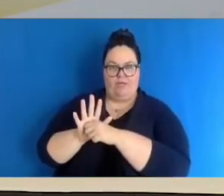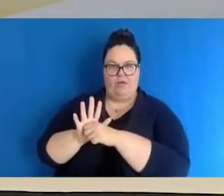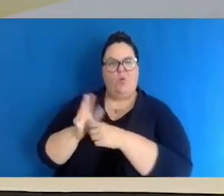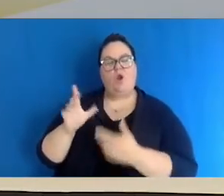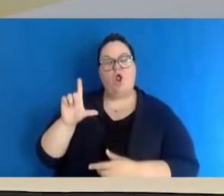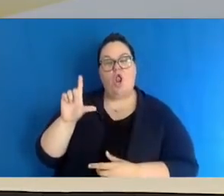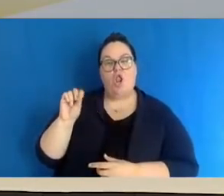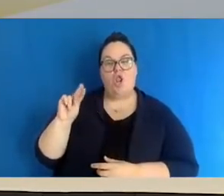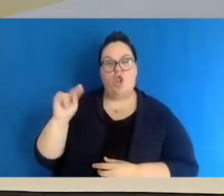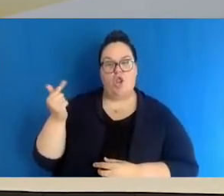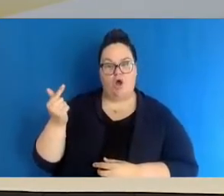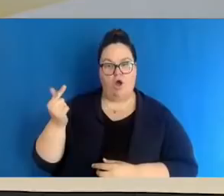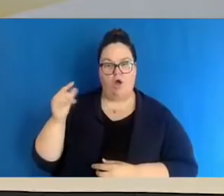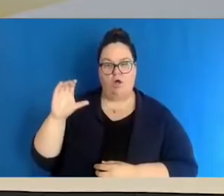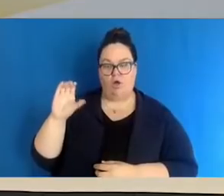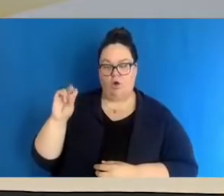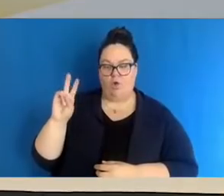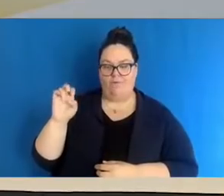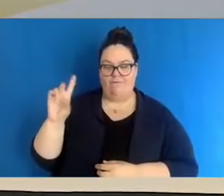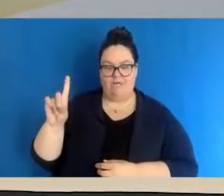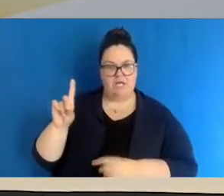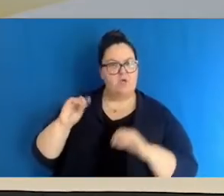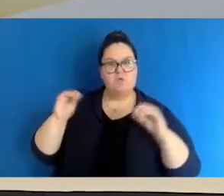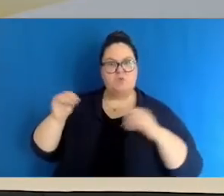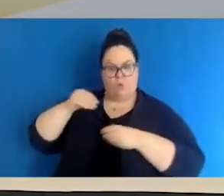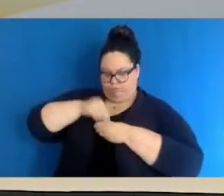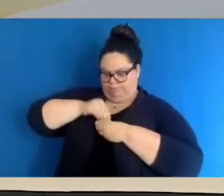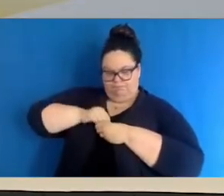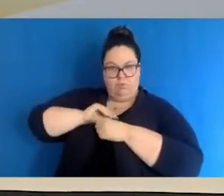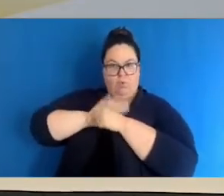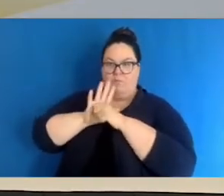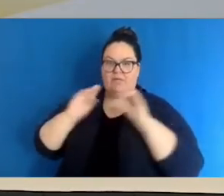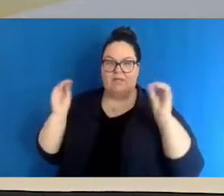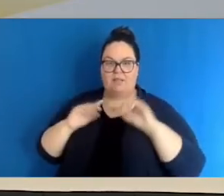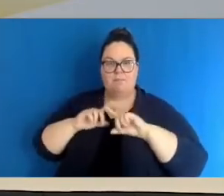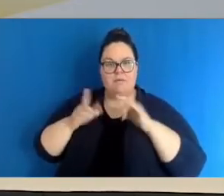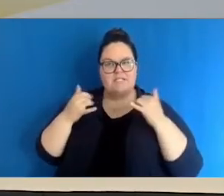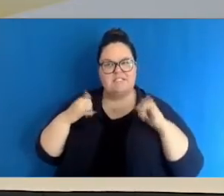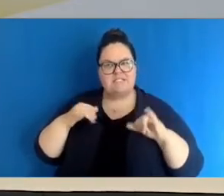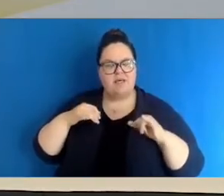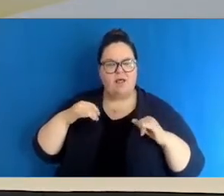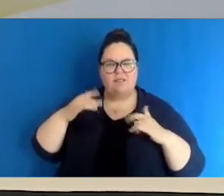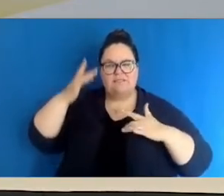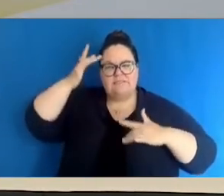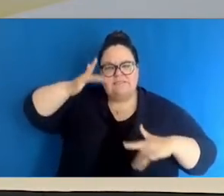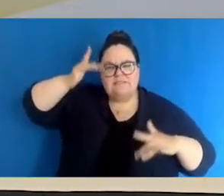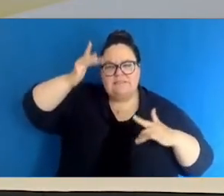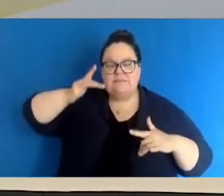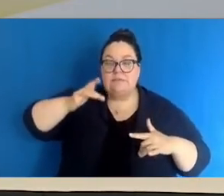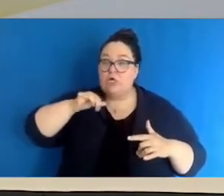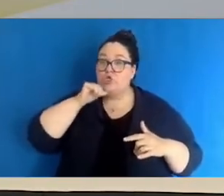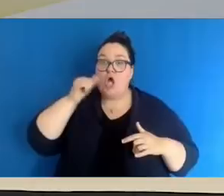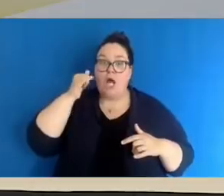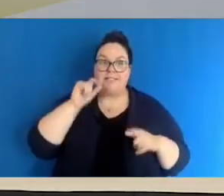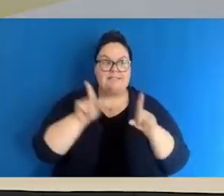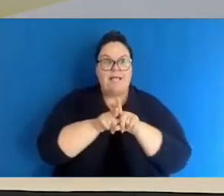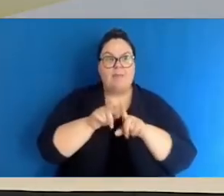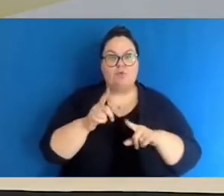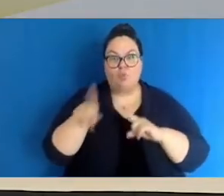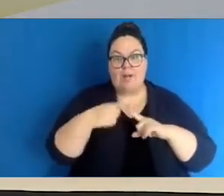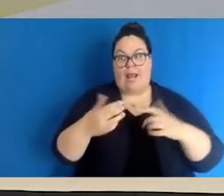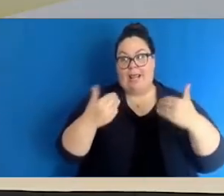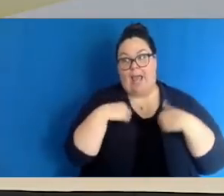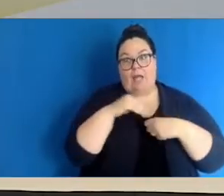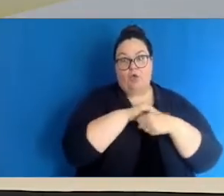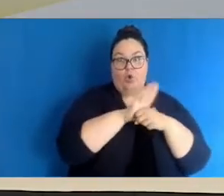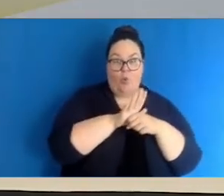Individuals with post-COVID condition are no longer infectious and have symptoms that are different than when they are acutely ill. To